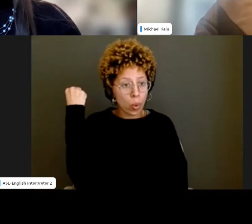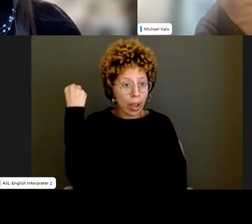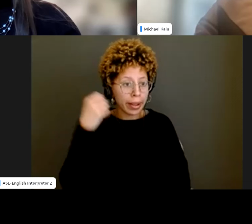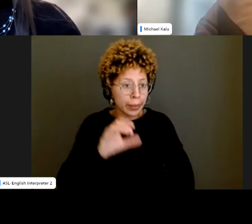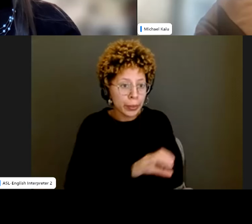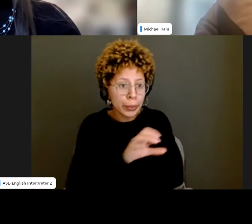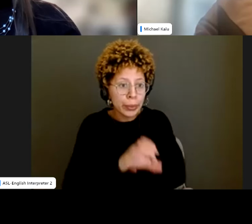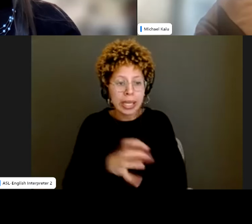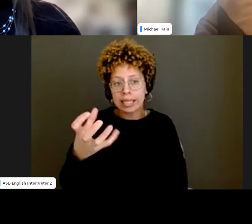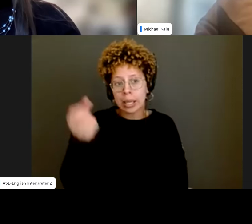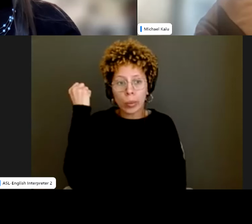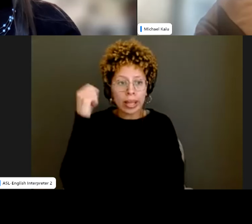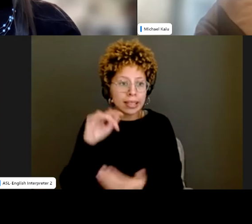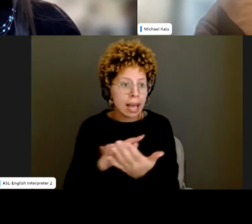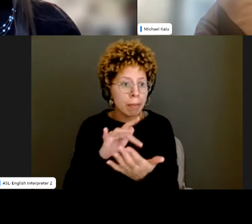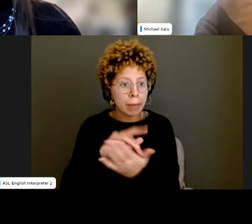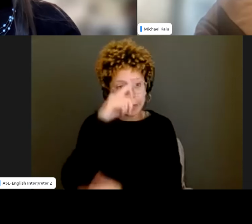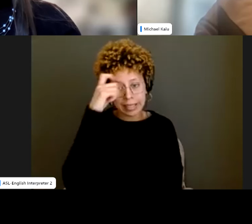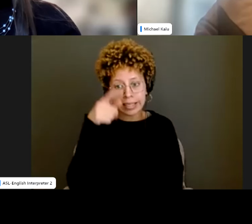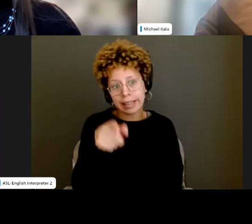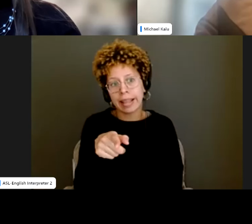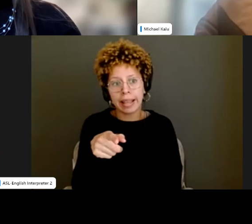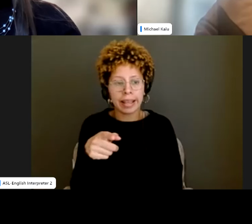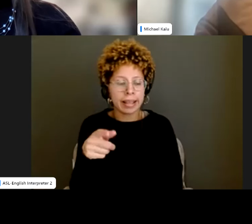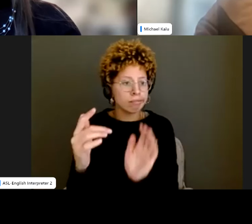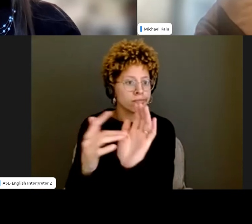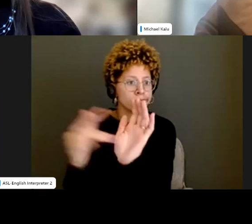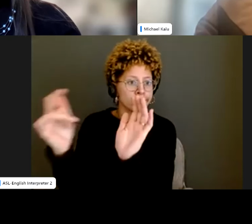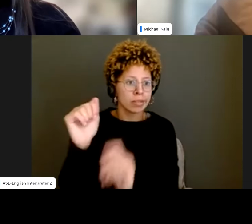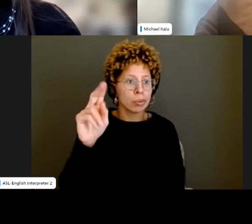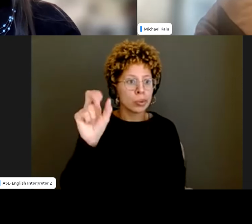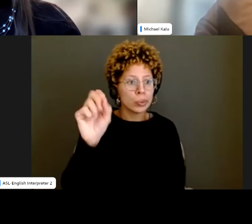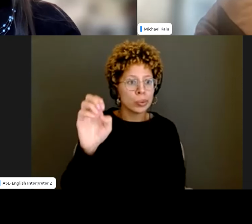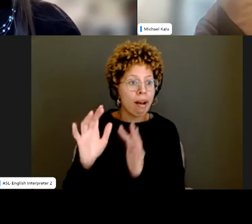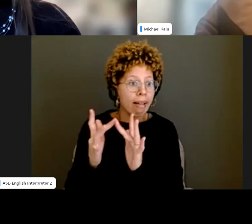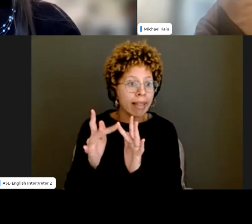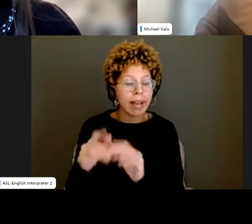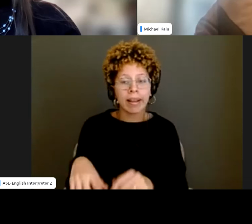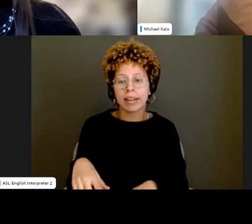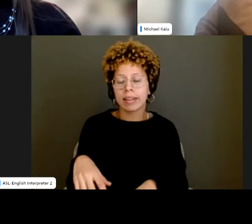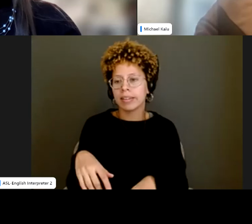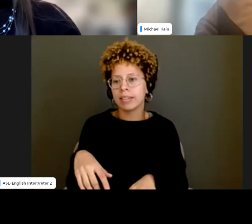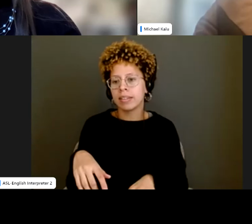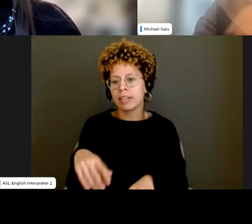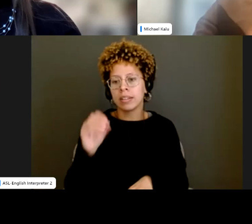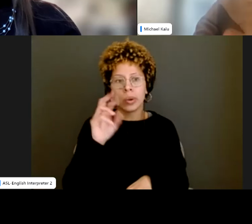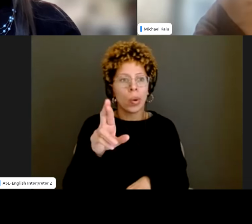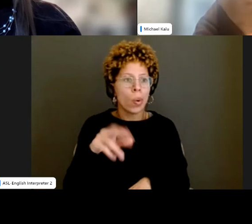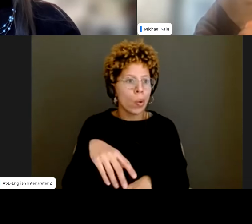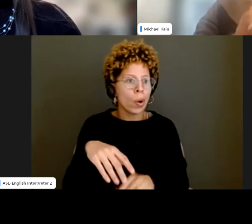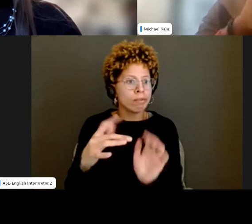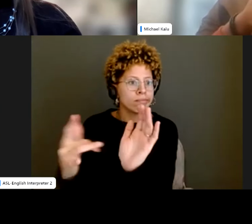or the technology from them because they are experiencing abuse online or they are going through cyber